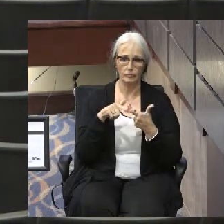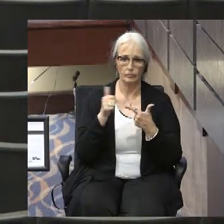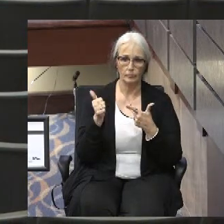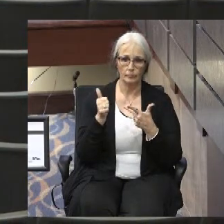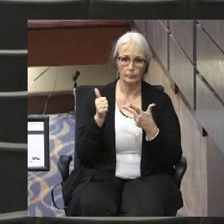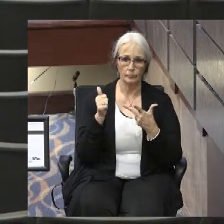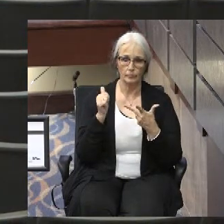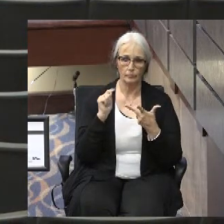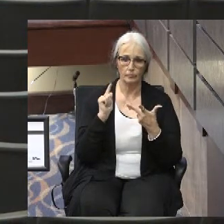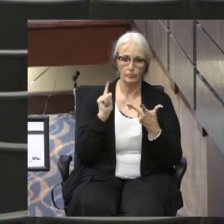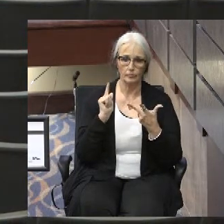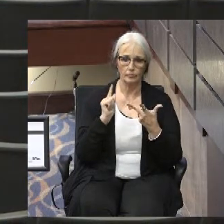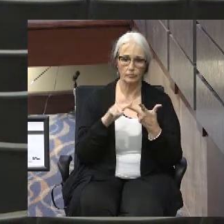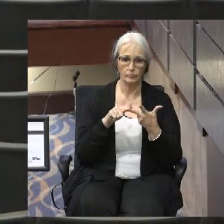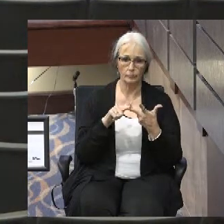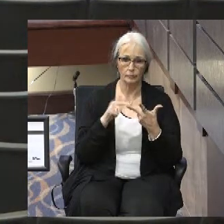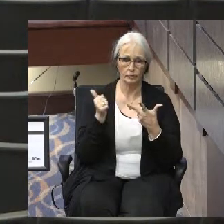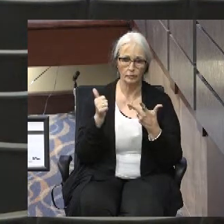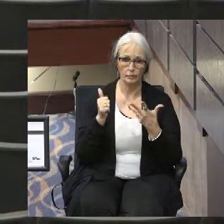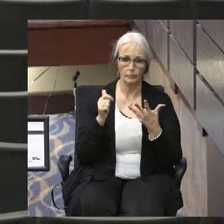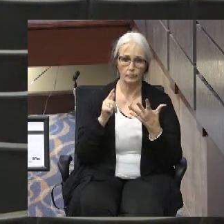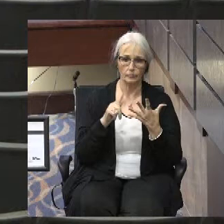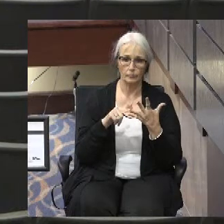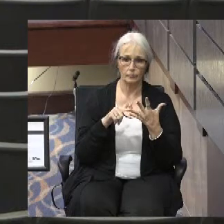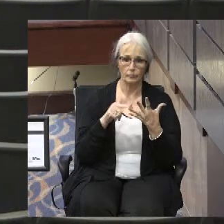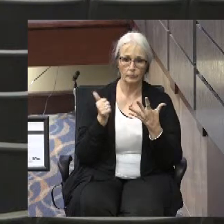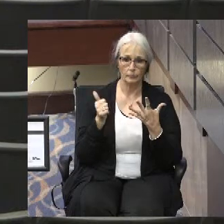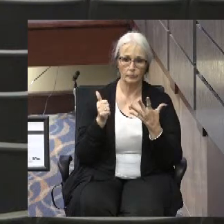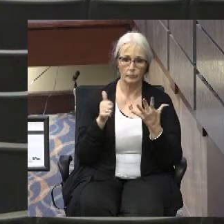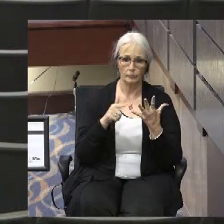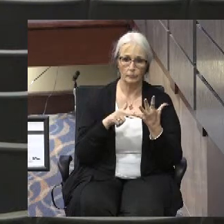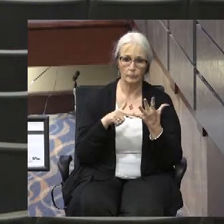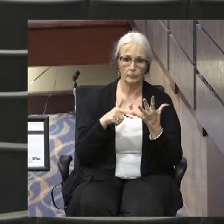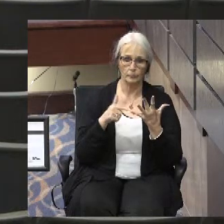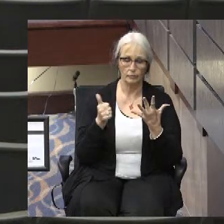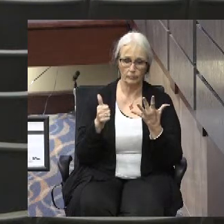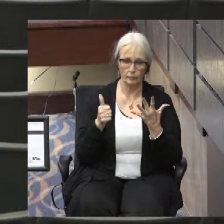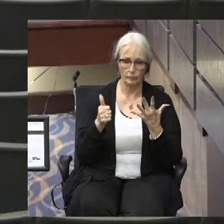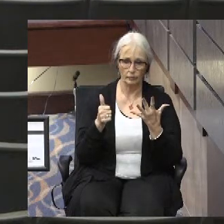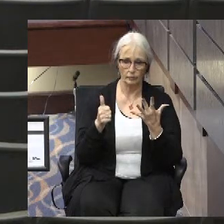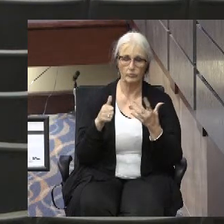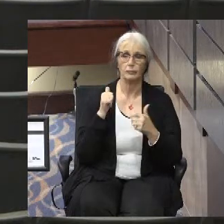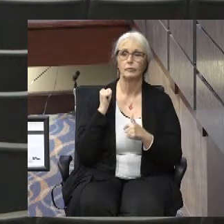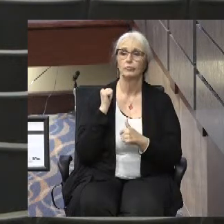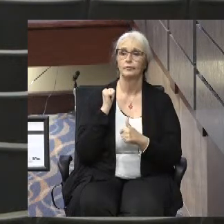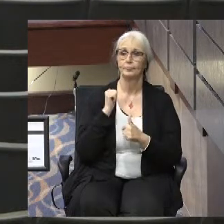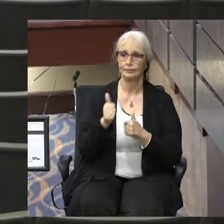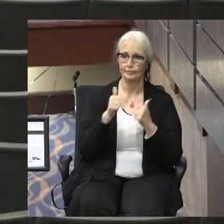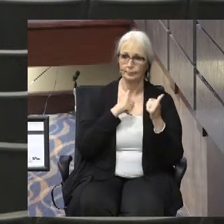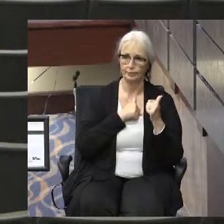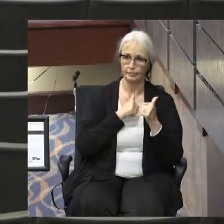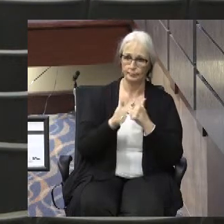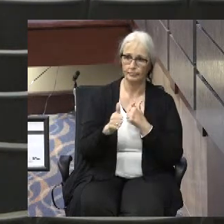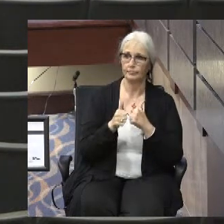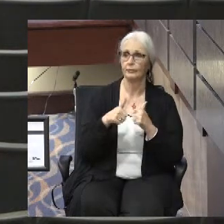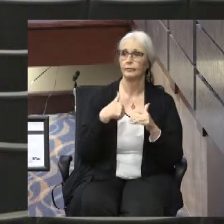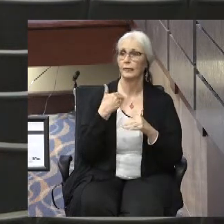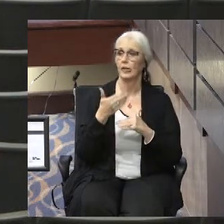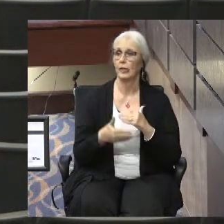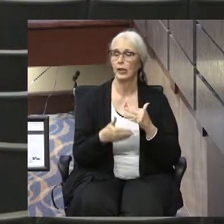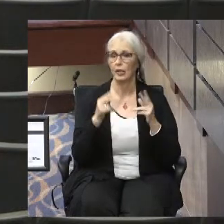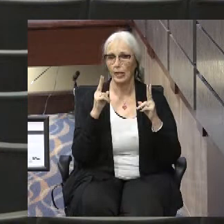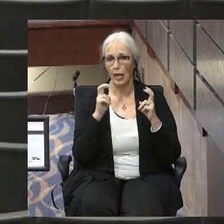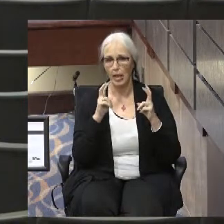Aye. Palmer. Aye. Bordereau. Yes. Holmes. Aye. Meek. Yes, that motion carries. And the next item of